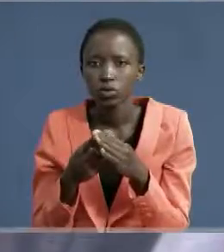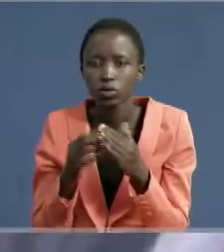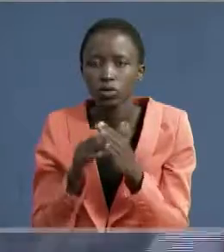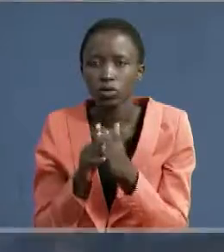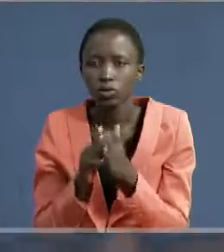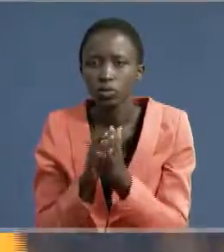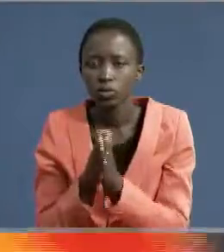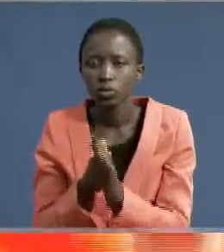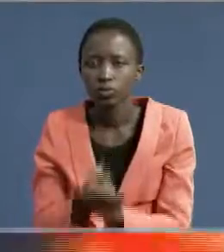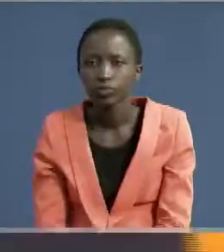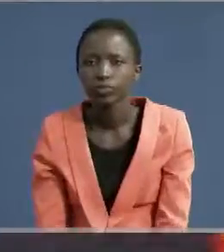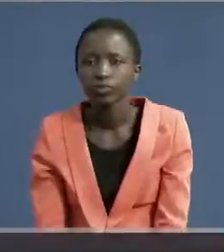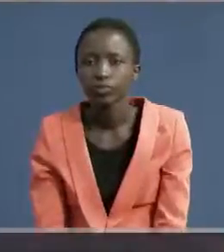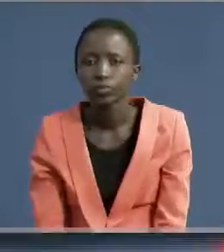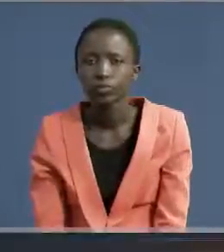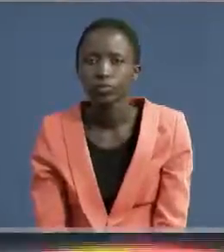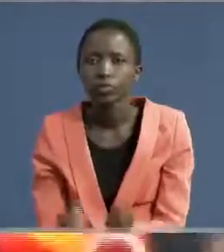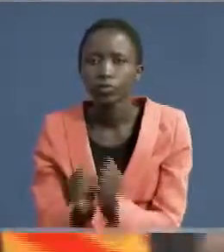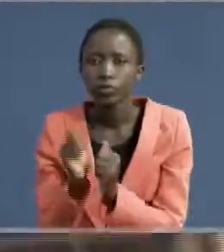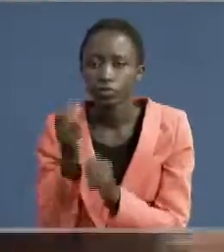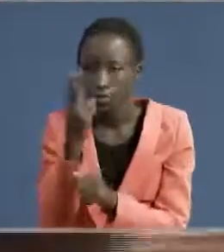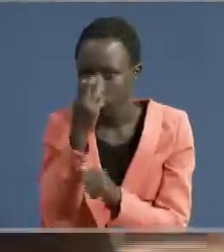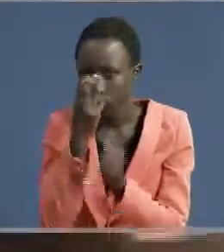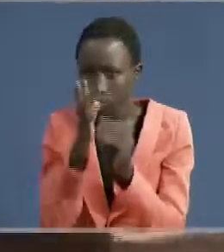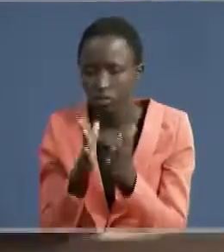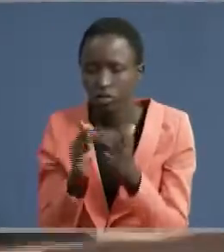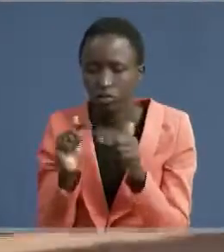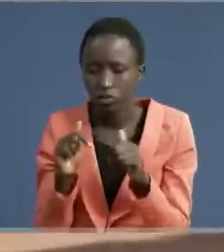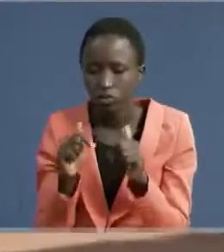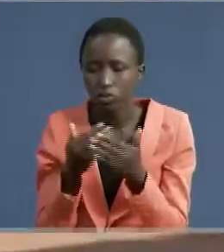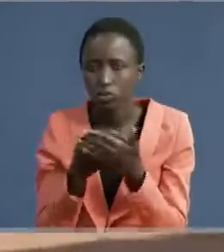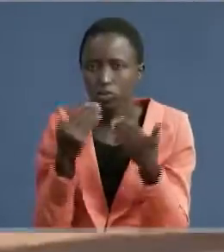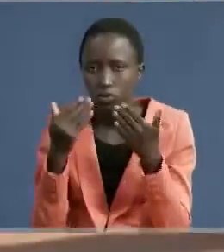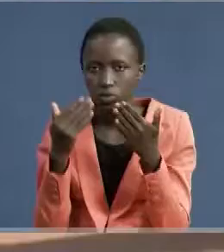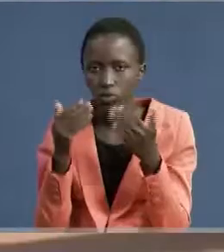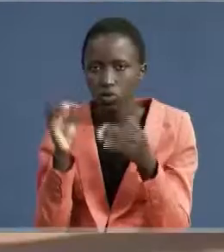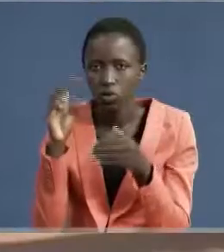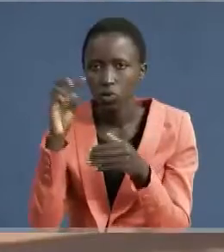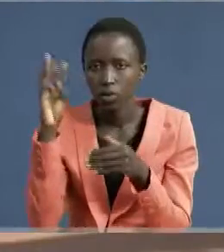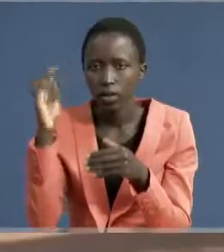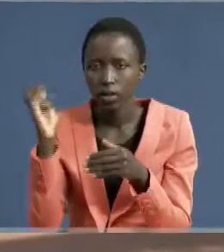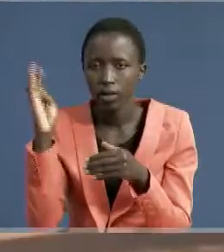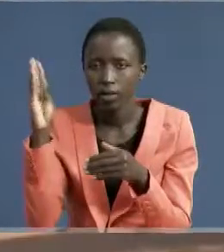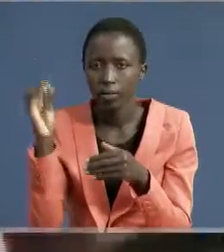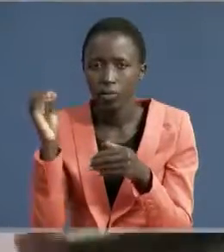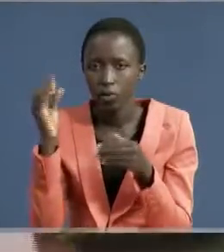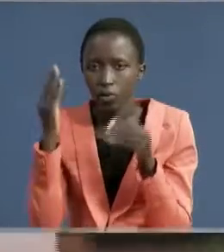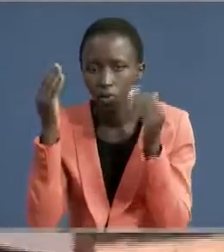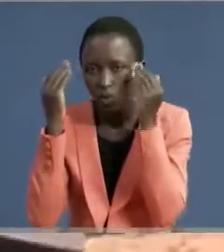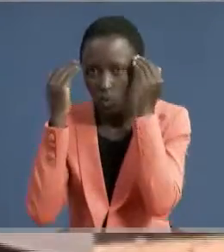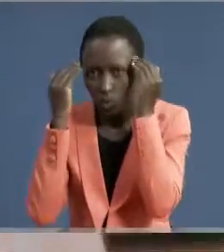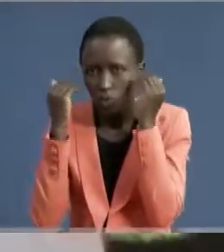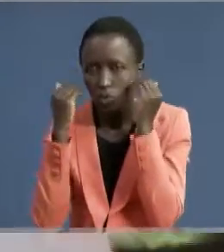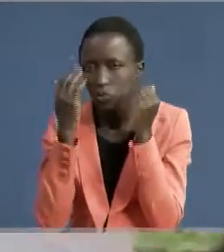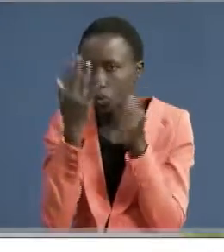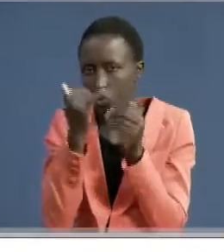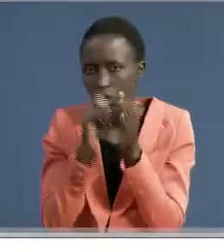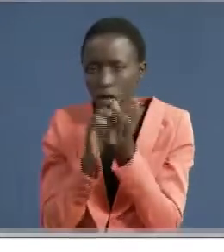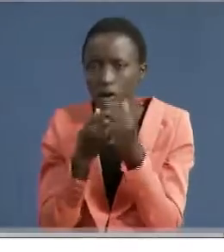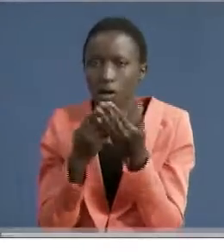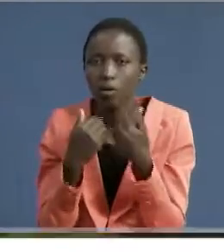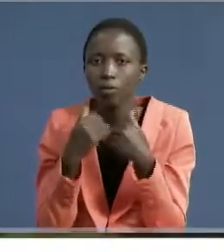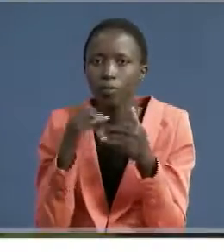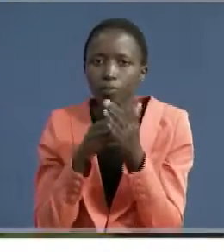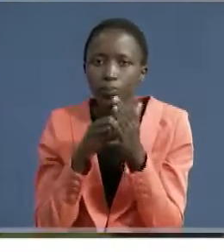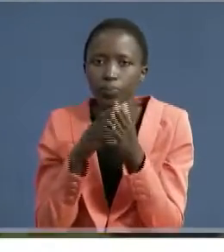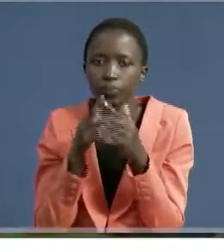motives. The 15 suspects were today arraigned at an Ogembo court in Kisii County for engaging in irregularities